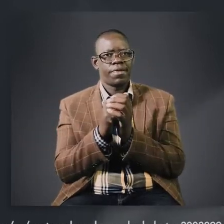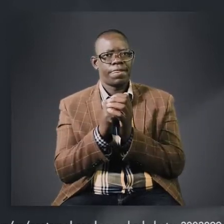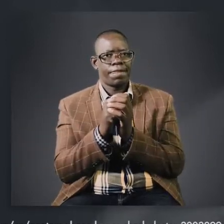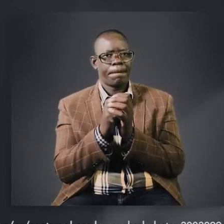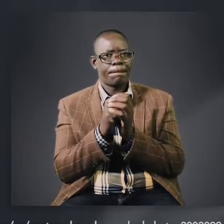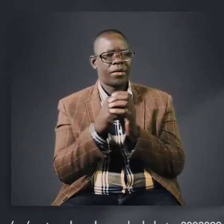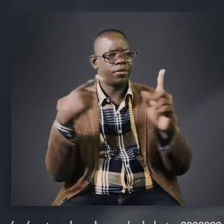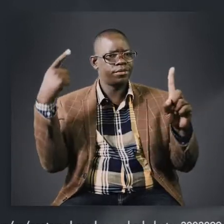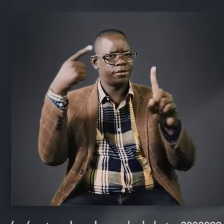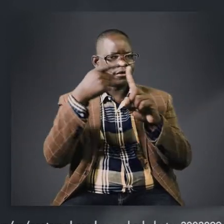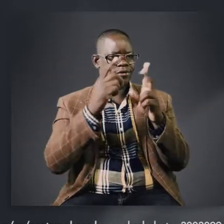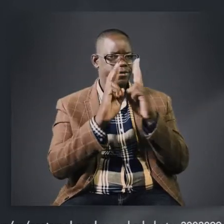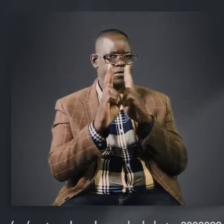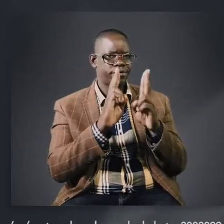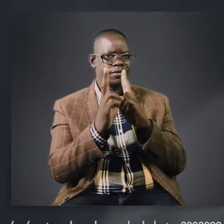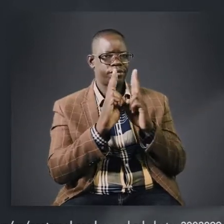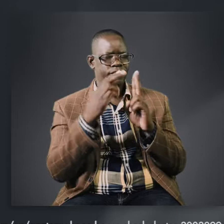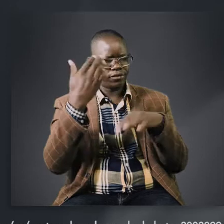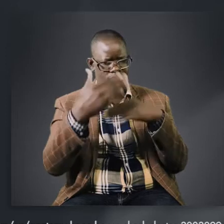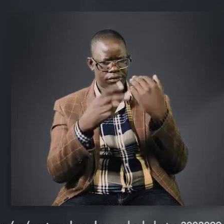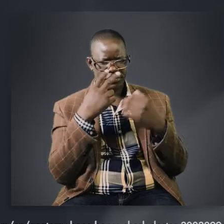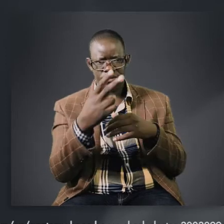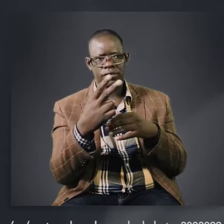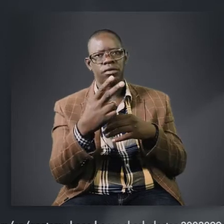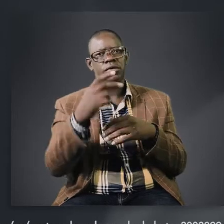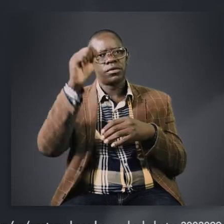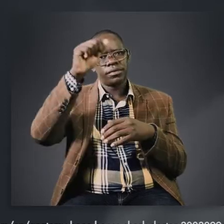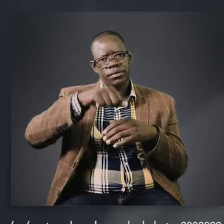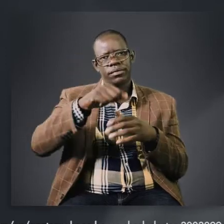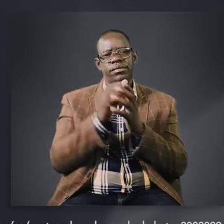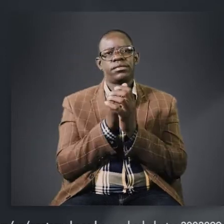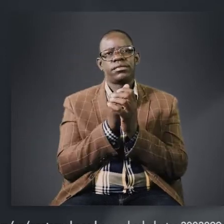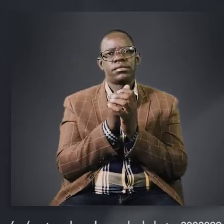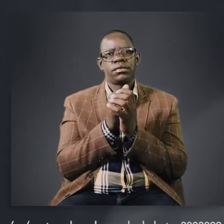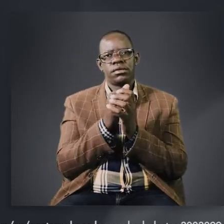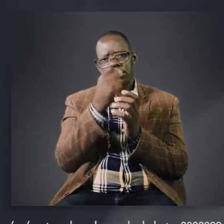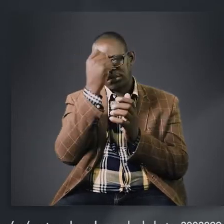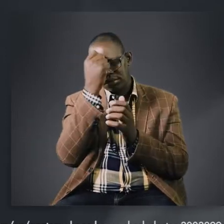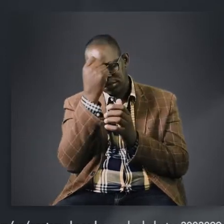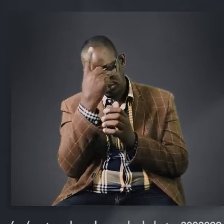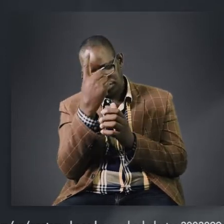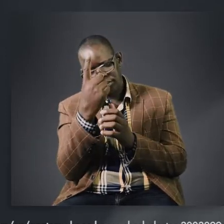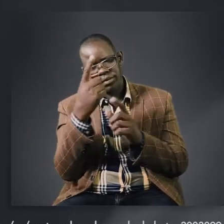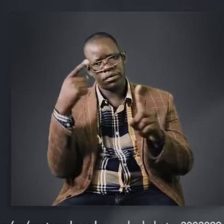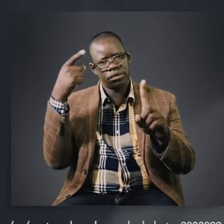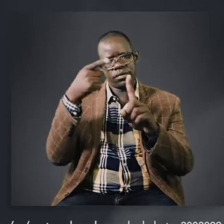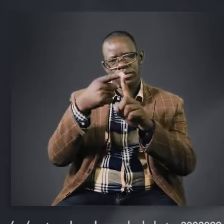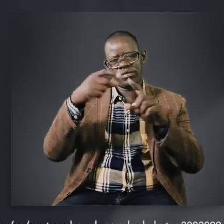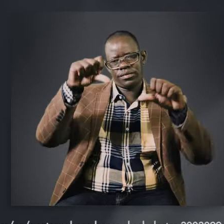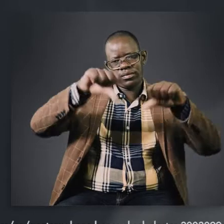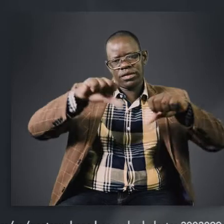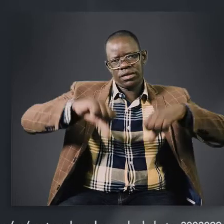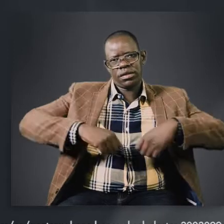Our lesson objective is that after watching this program, you should be able to understand some of the reasons for poor